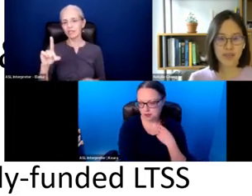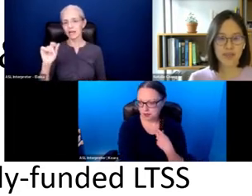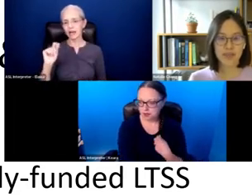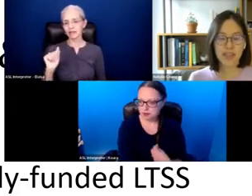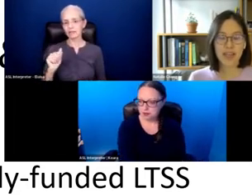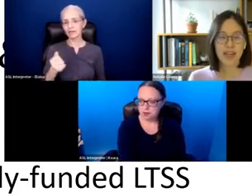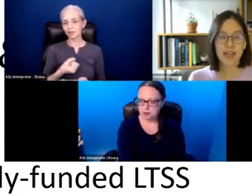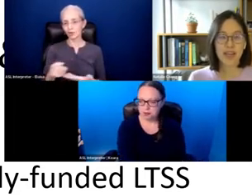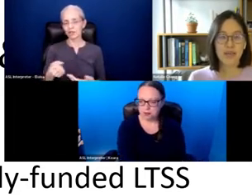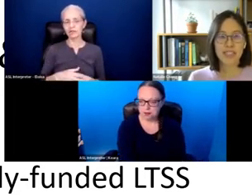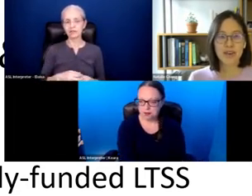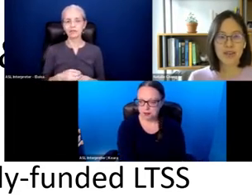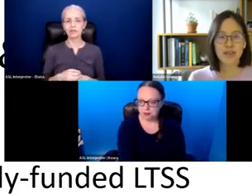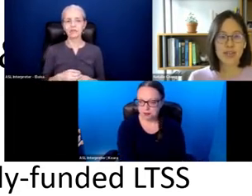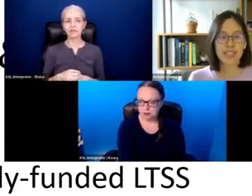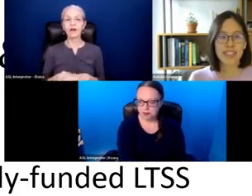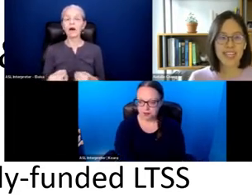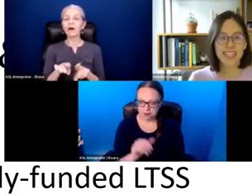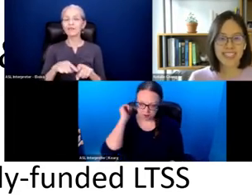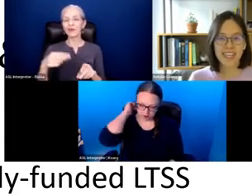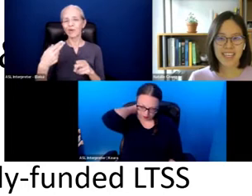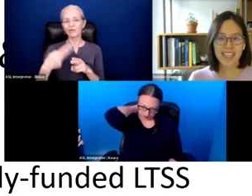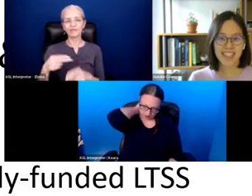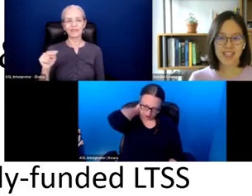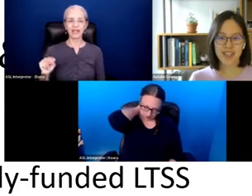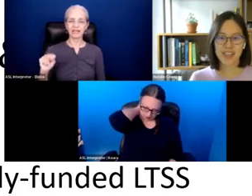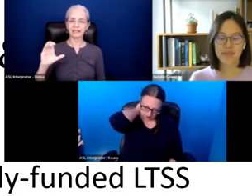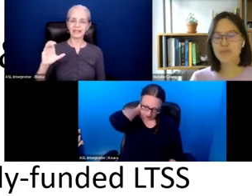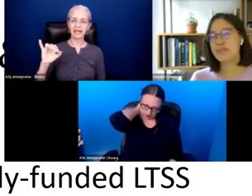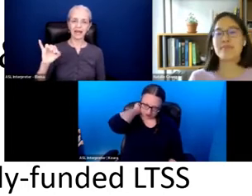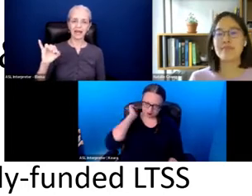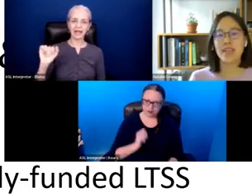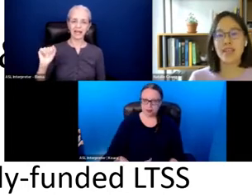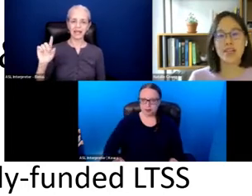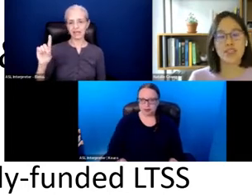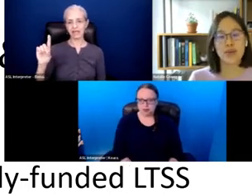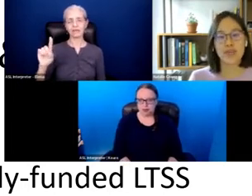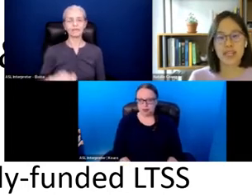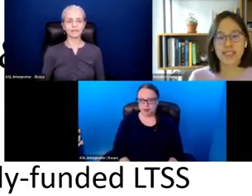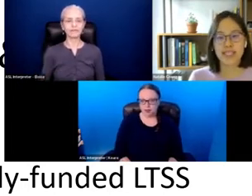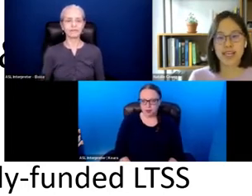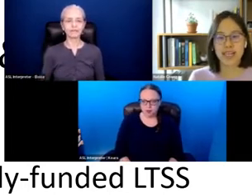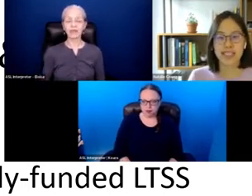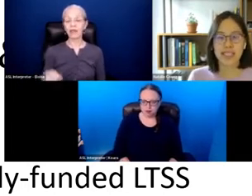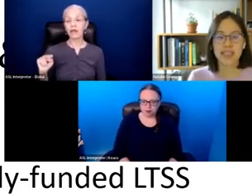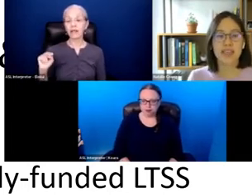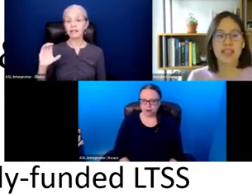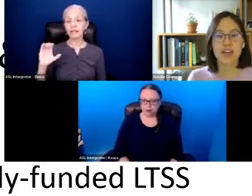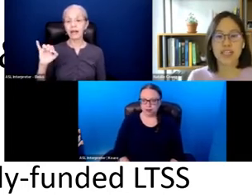study. This is also known as the NCIAD survey. So the